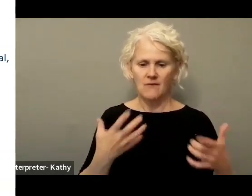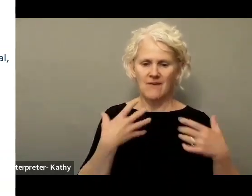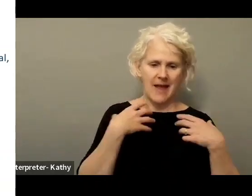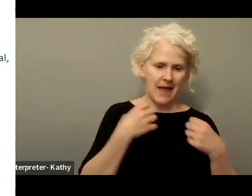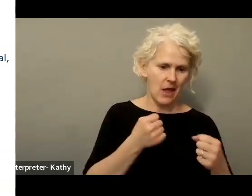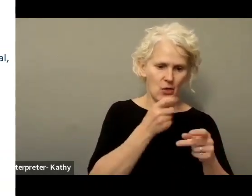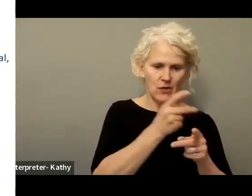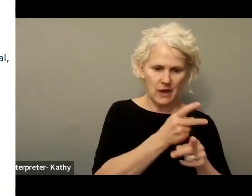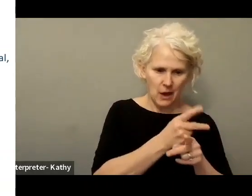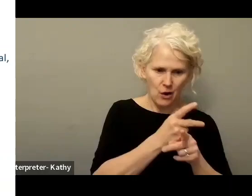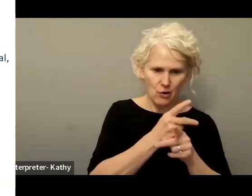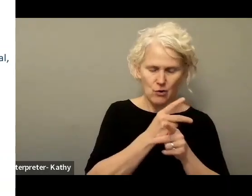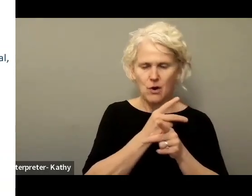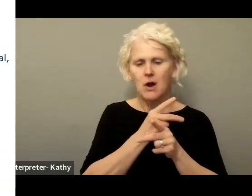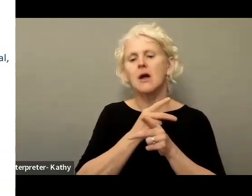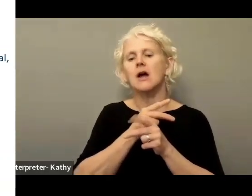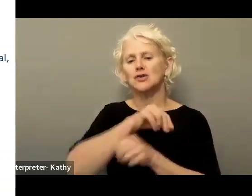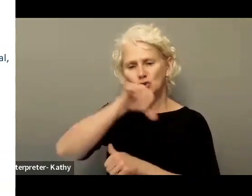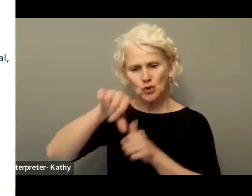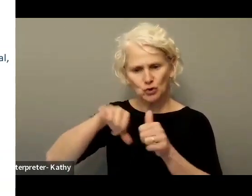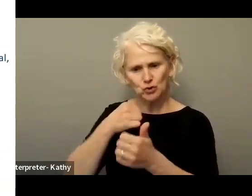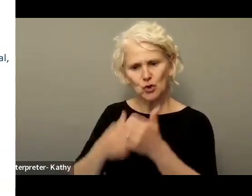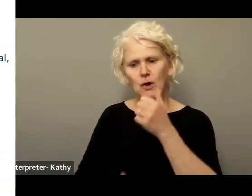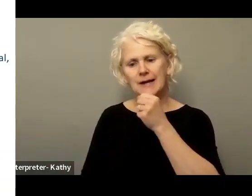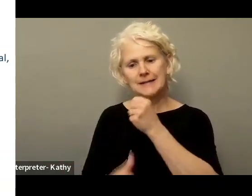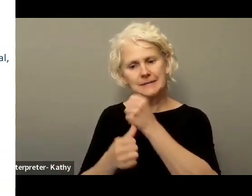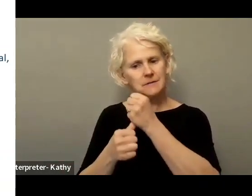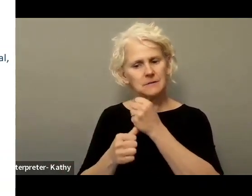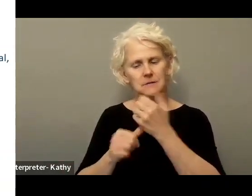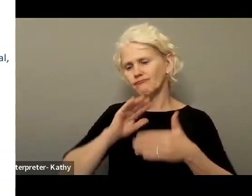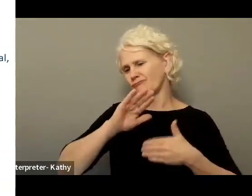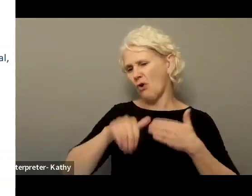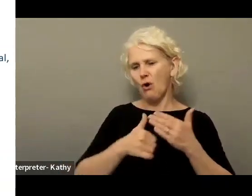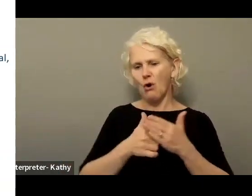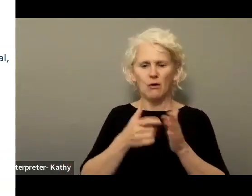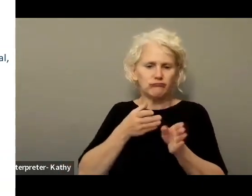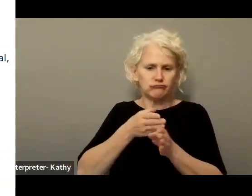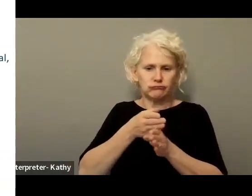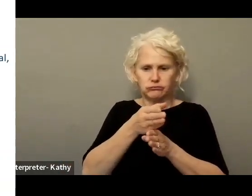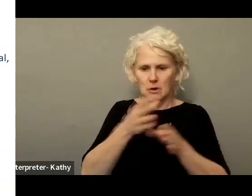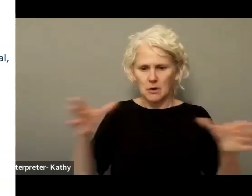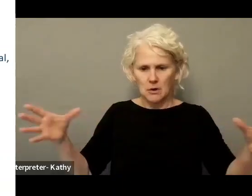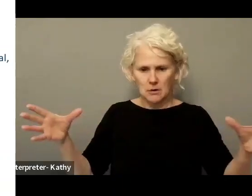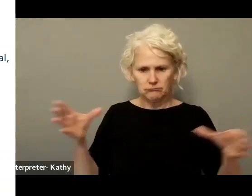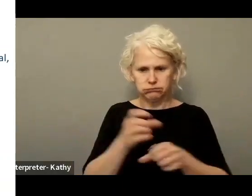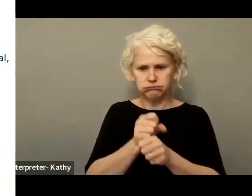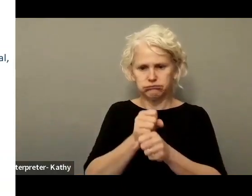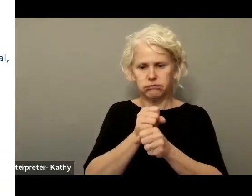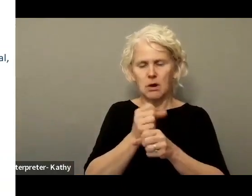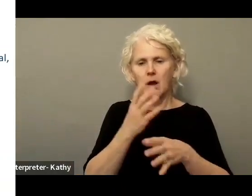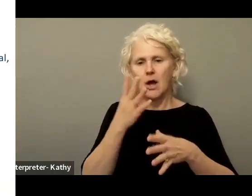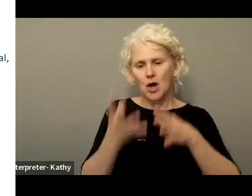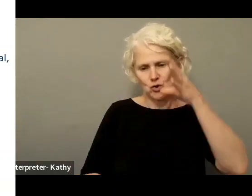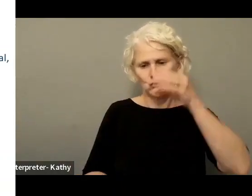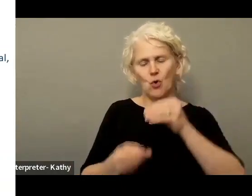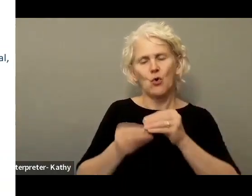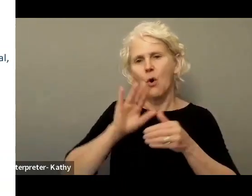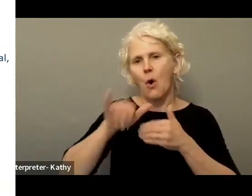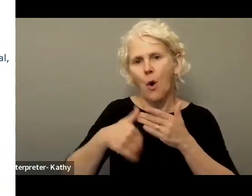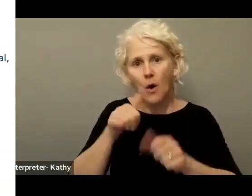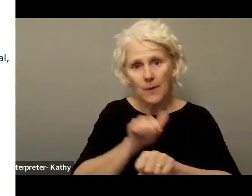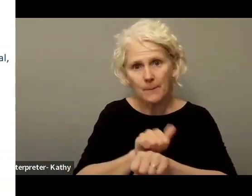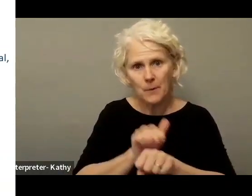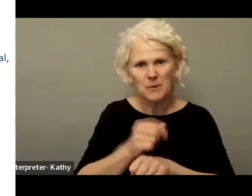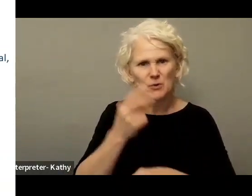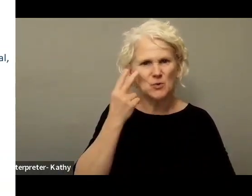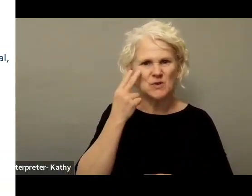and social assistance and for all industries, or the total of all employment here. And what you